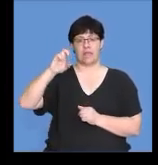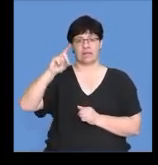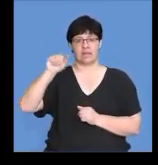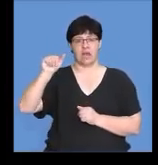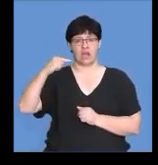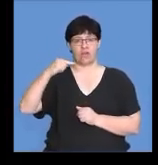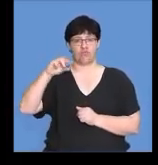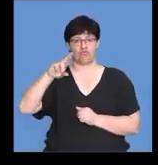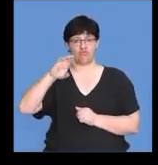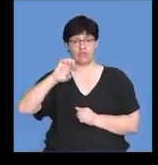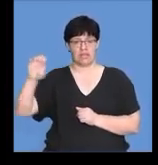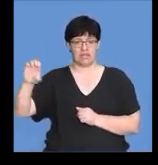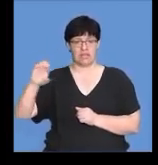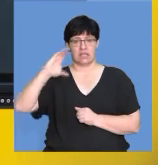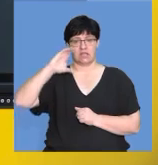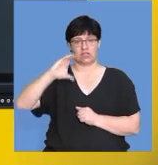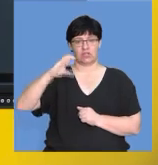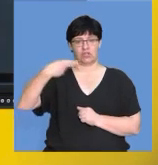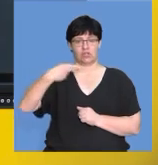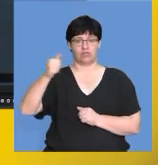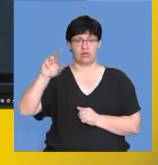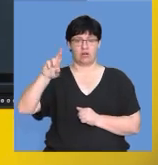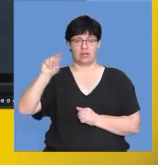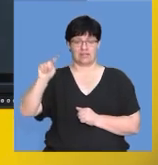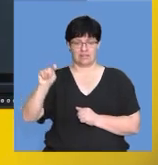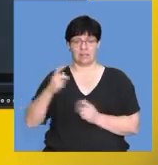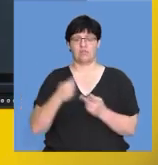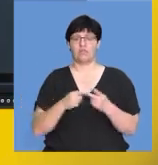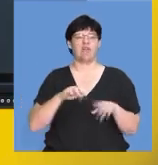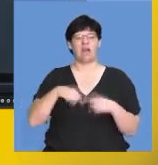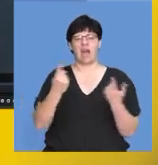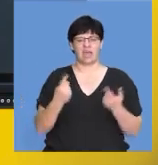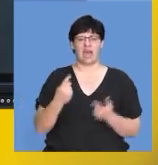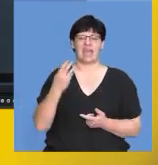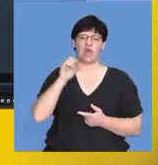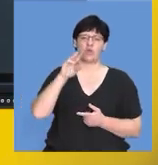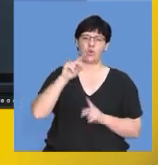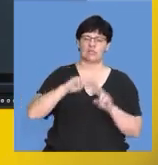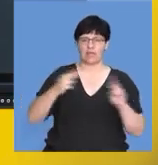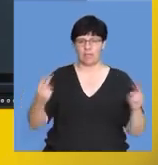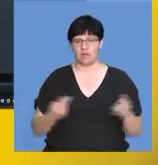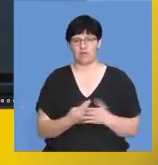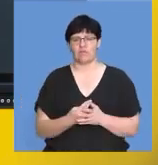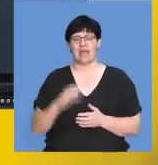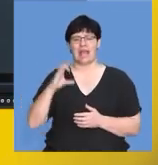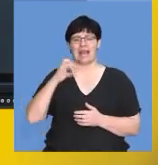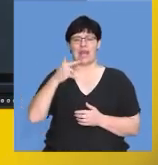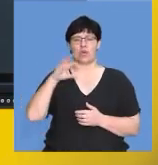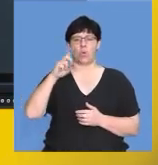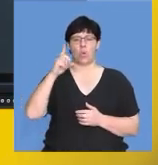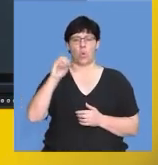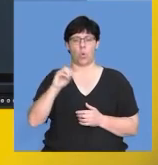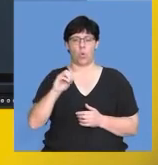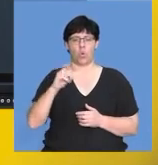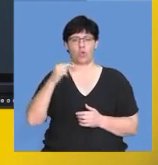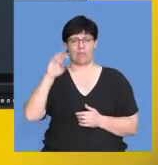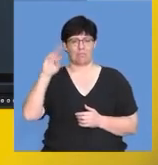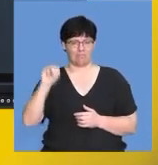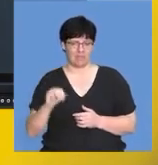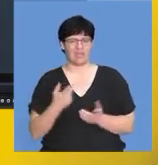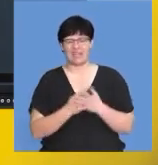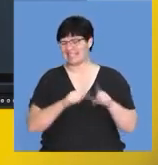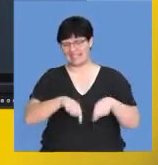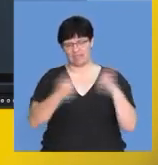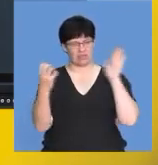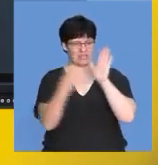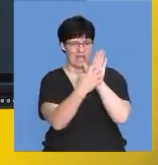chart. We often have other illustrations called karyotypes or cladograms, and those are different